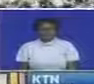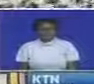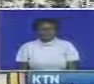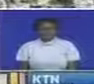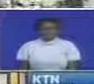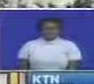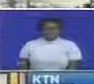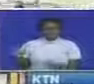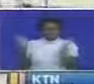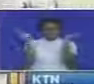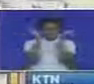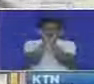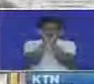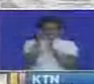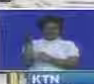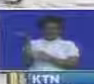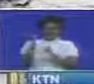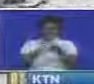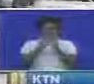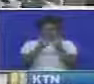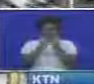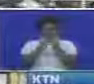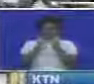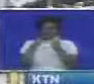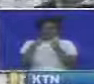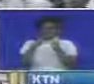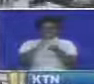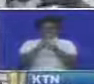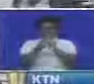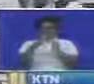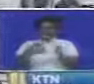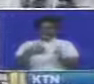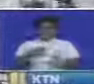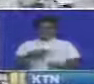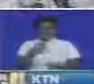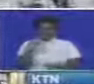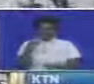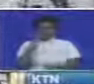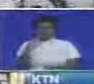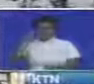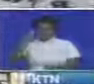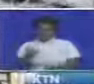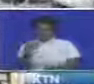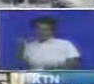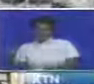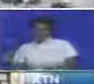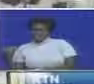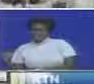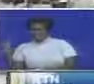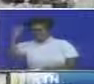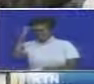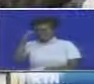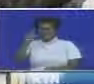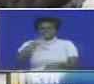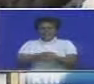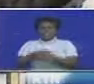This venue, commonly trampled by thousands of sports fans, was today playing host to 2,000 young spirited learners gathered to get their wings to